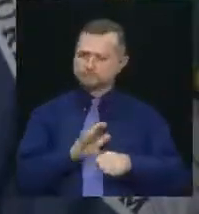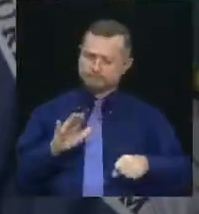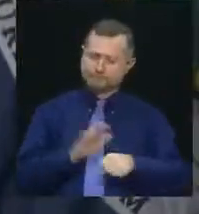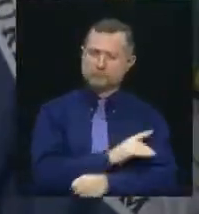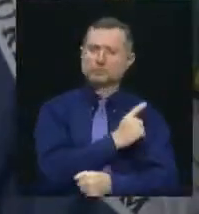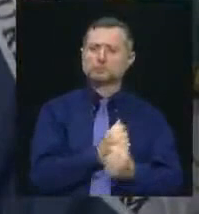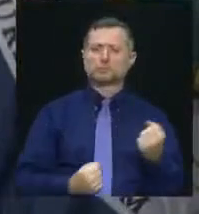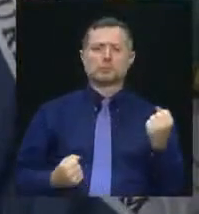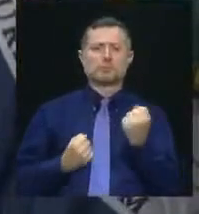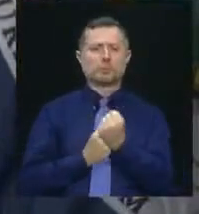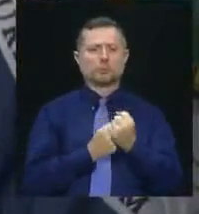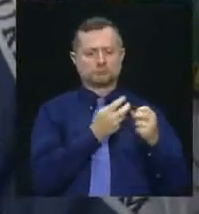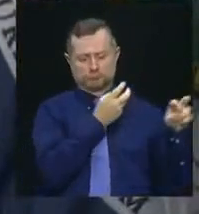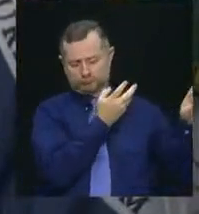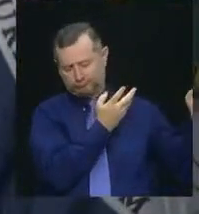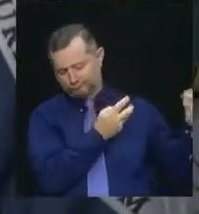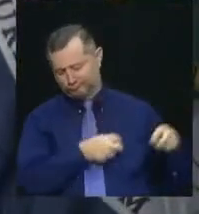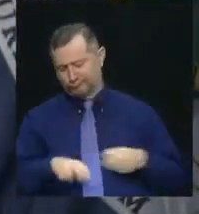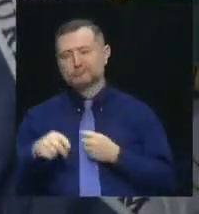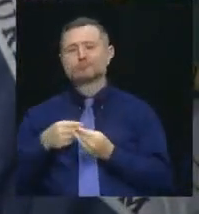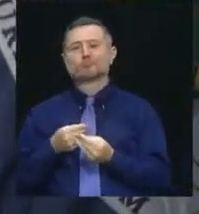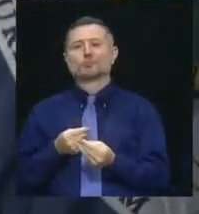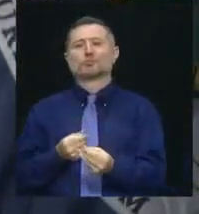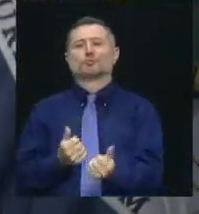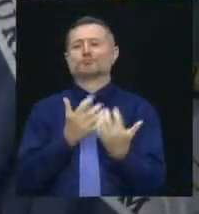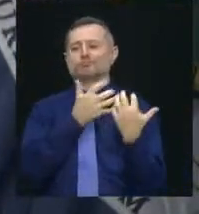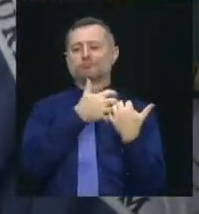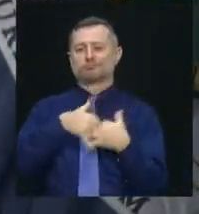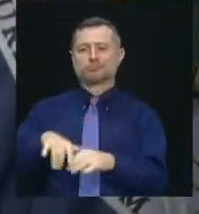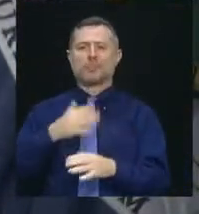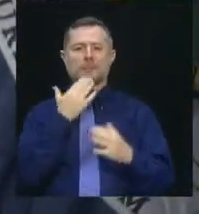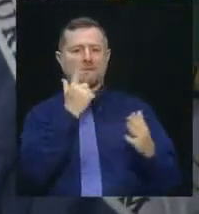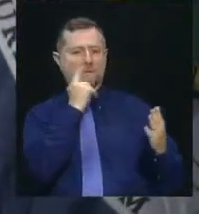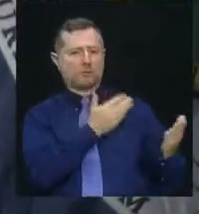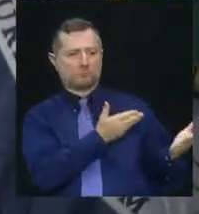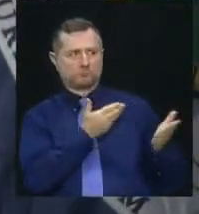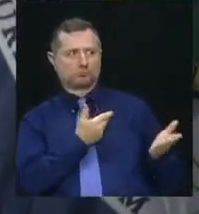smooth transition. And I thanked him for his service to our state.